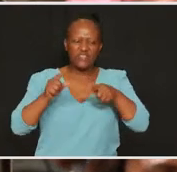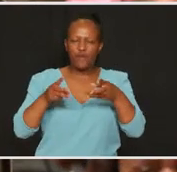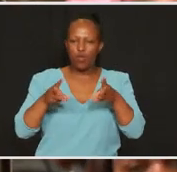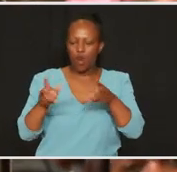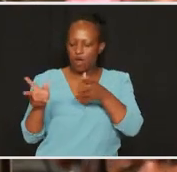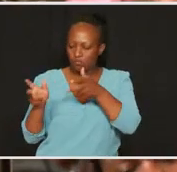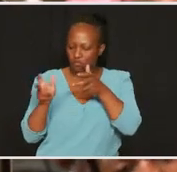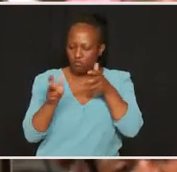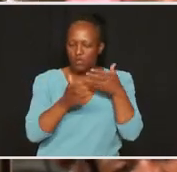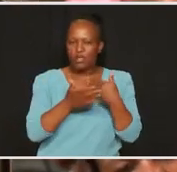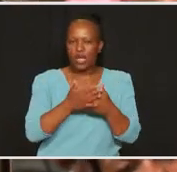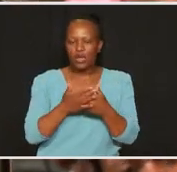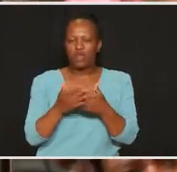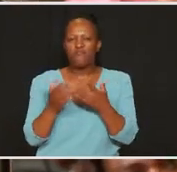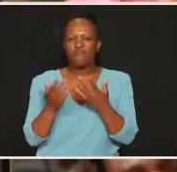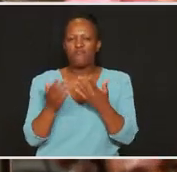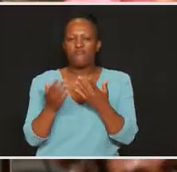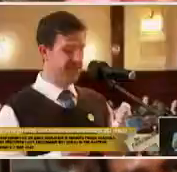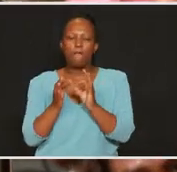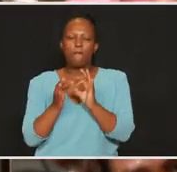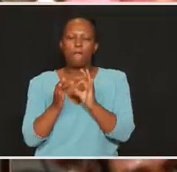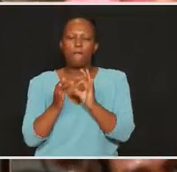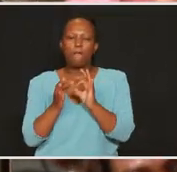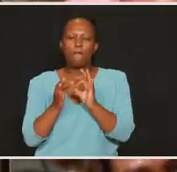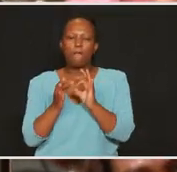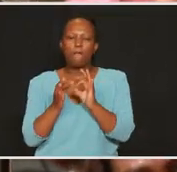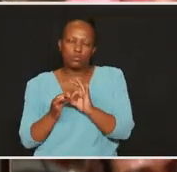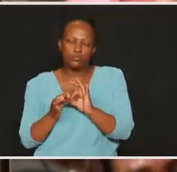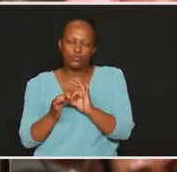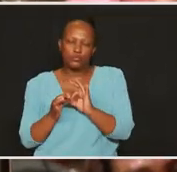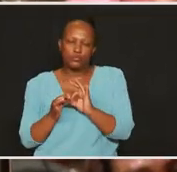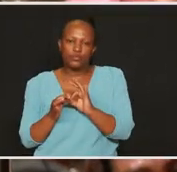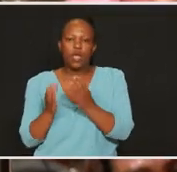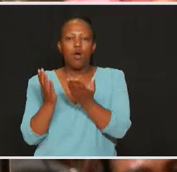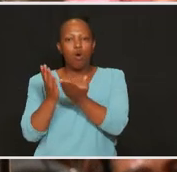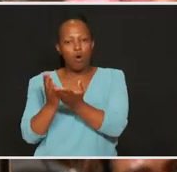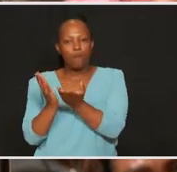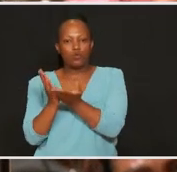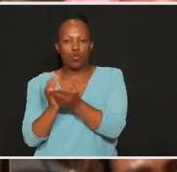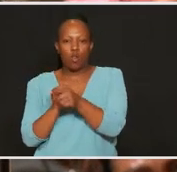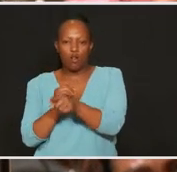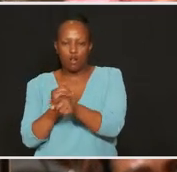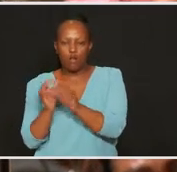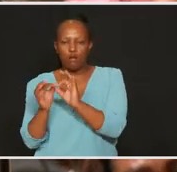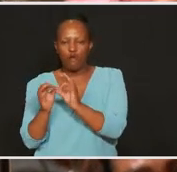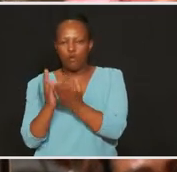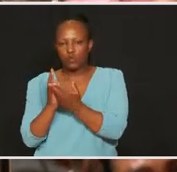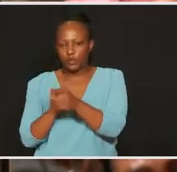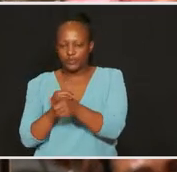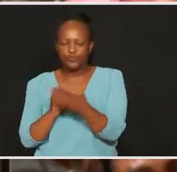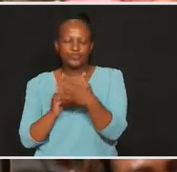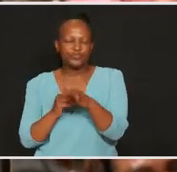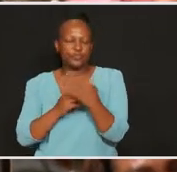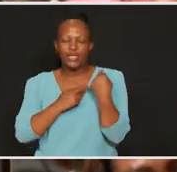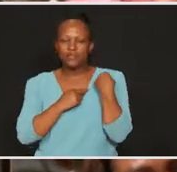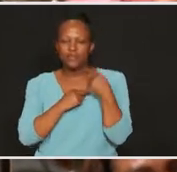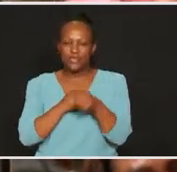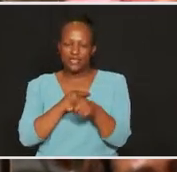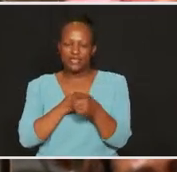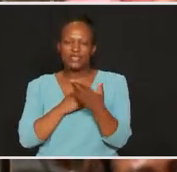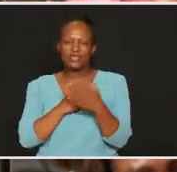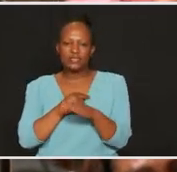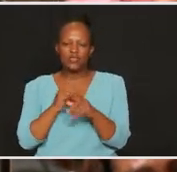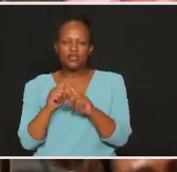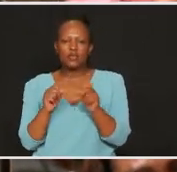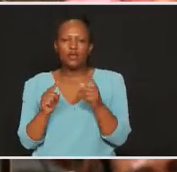pertaining to home schoolers I perceive this bill to be a Potential Threat to my god-ordained freedoms and responsibilities and an